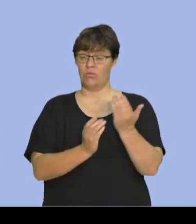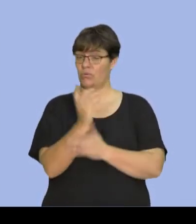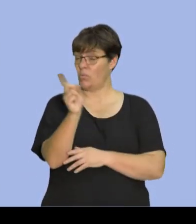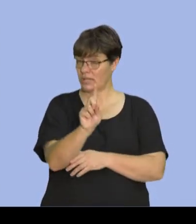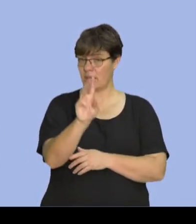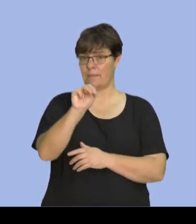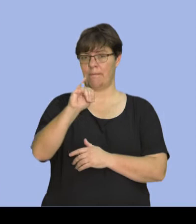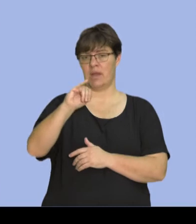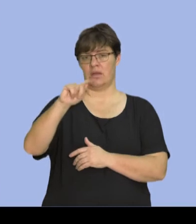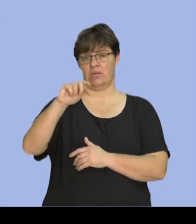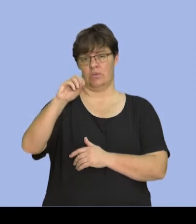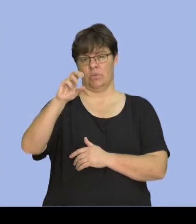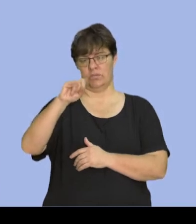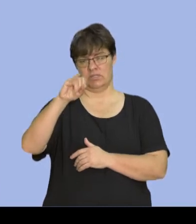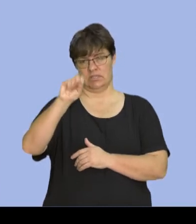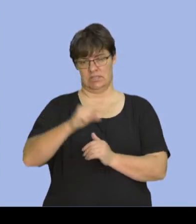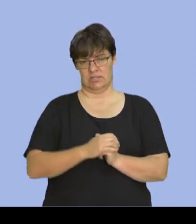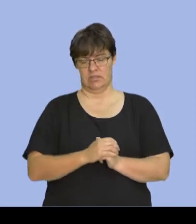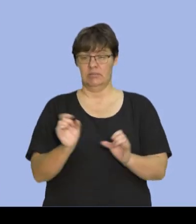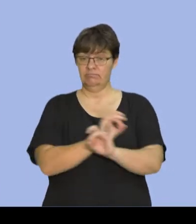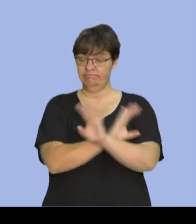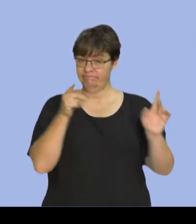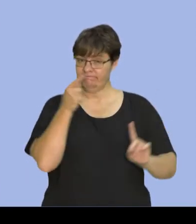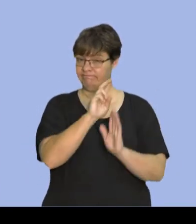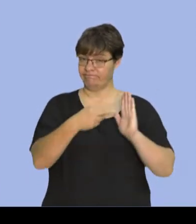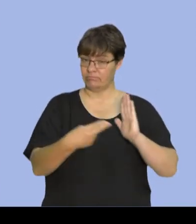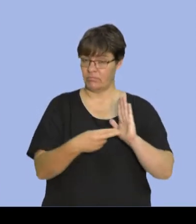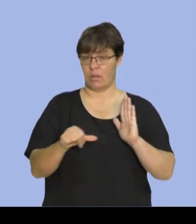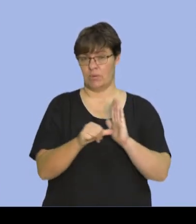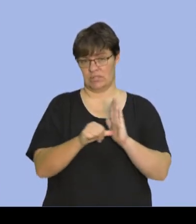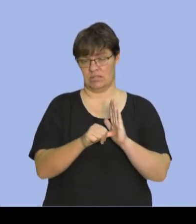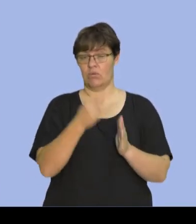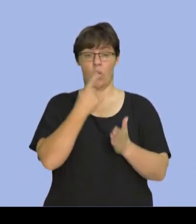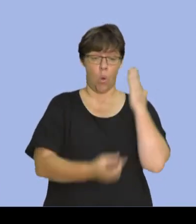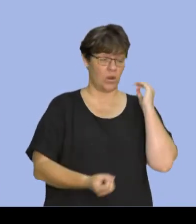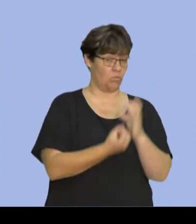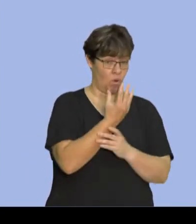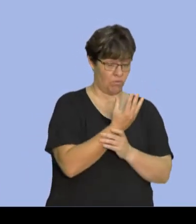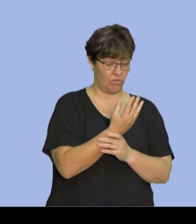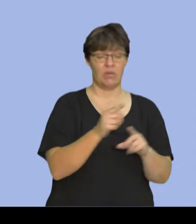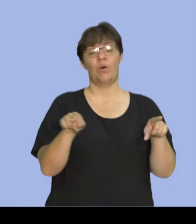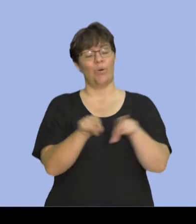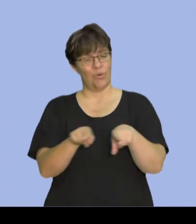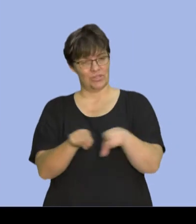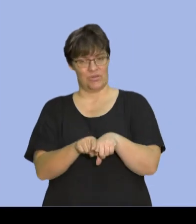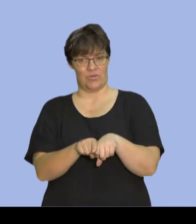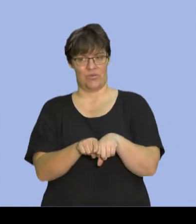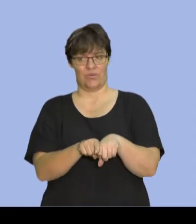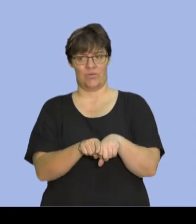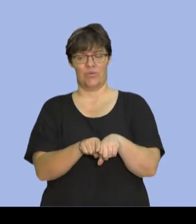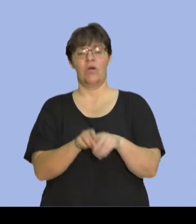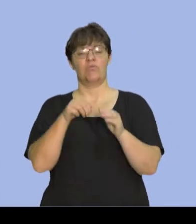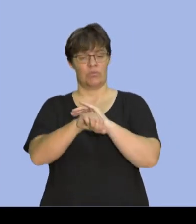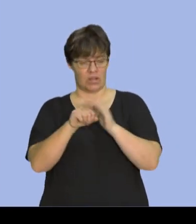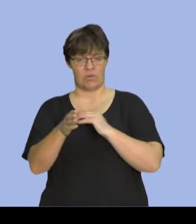through mitosis. So clearly, the role of mitosis is important not just for growth, but also in terms of for